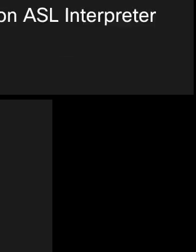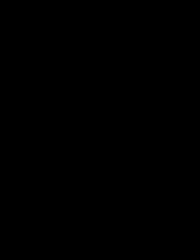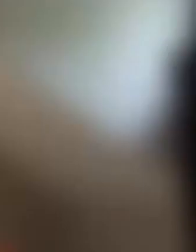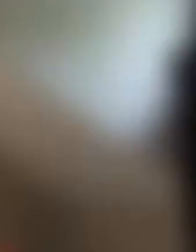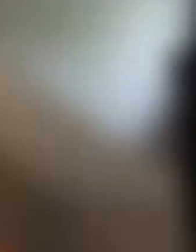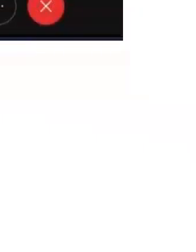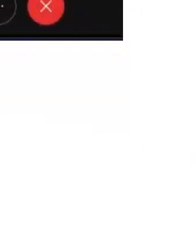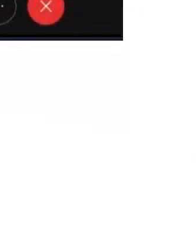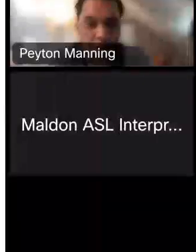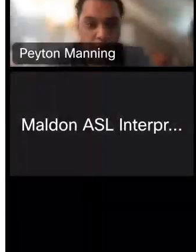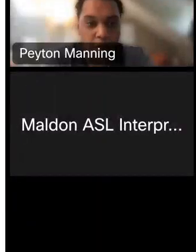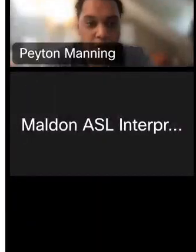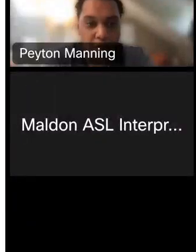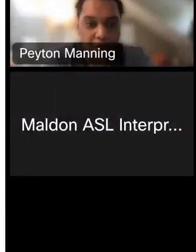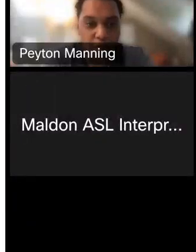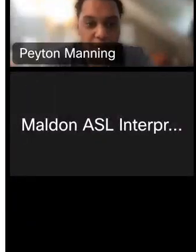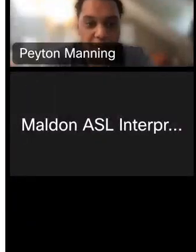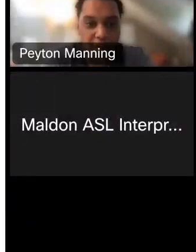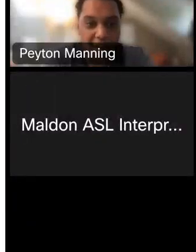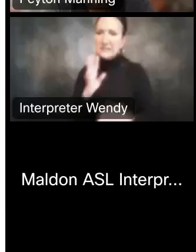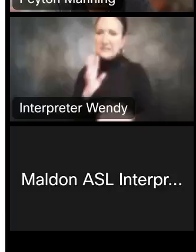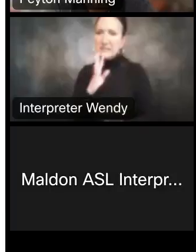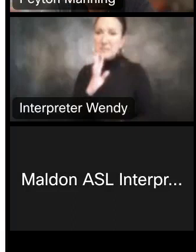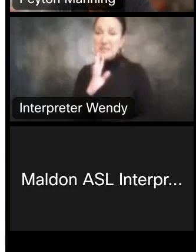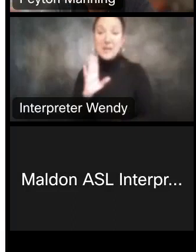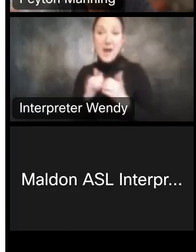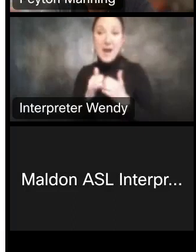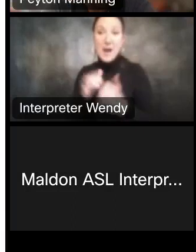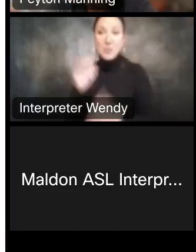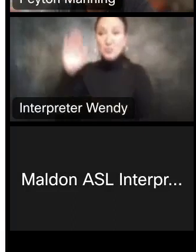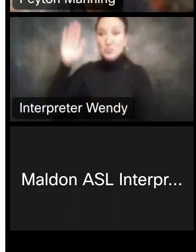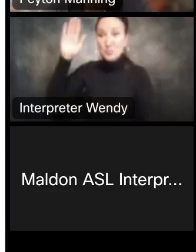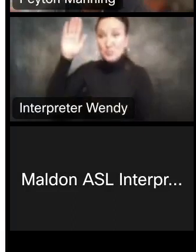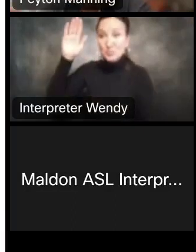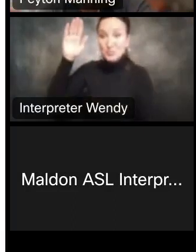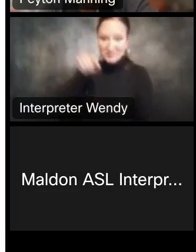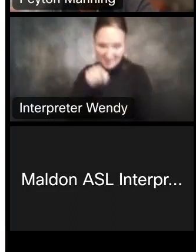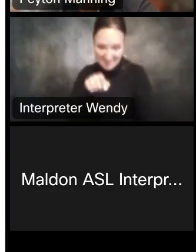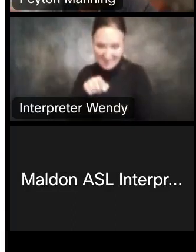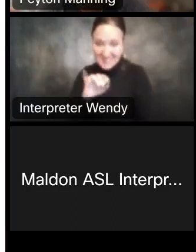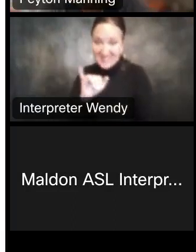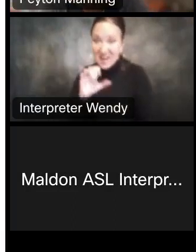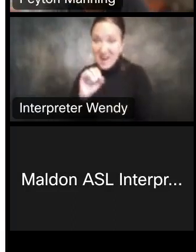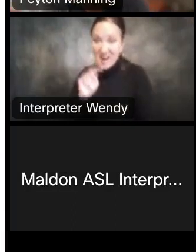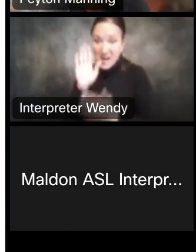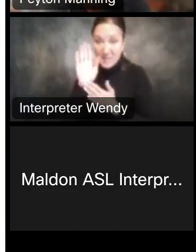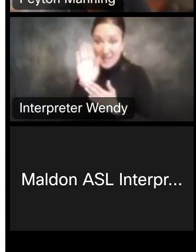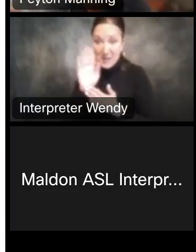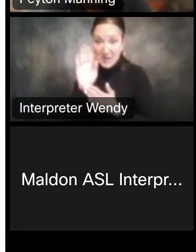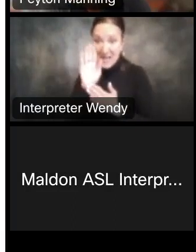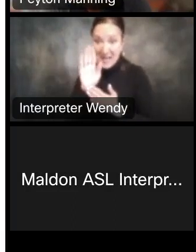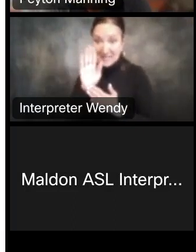will be able to speak. In order to do so, you have to raise your hand, and we ask you to do that using the raise your hand icon at the bottom right of your